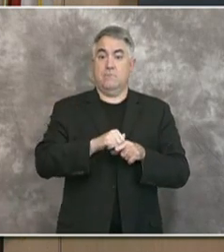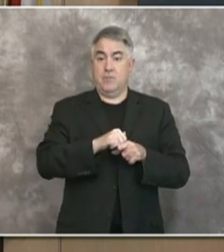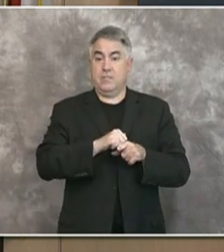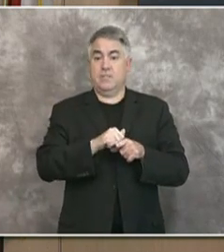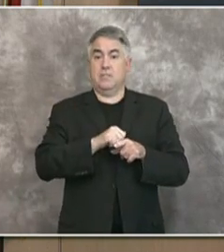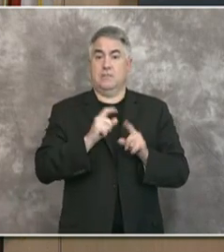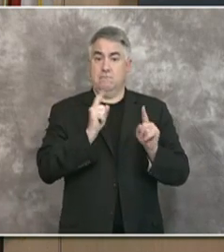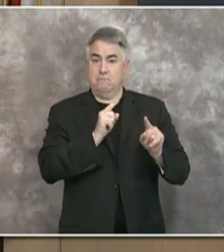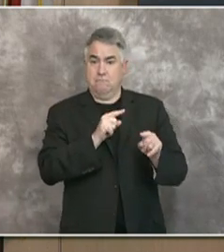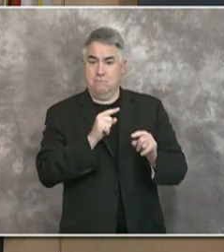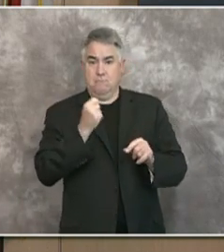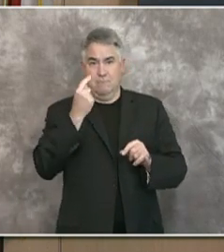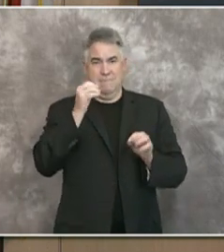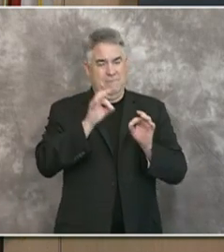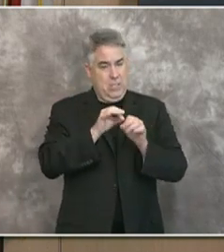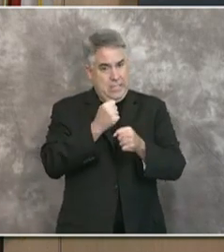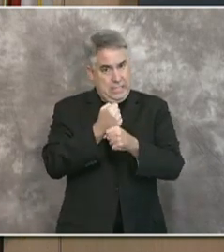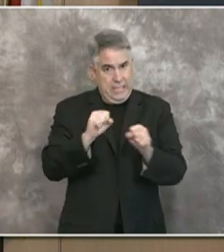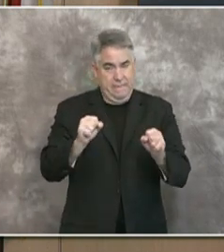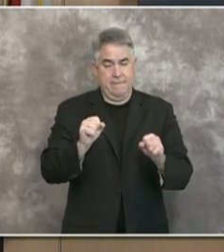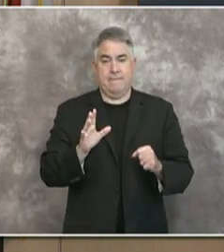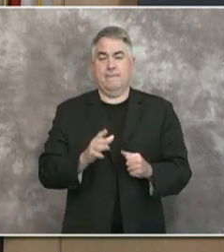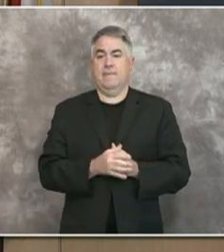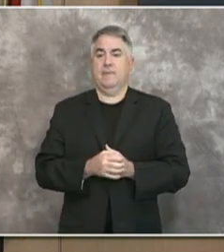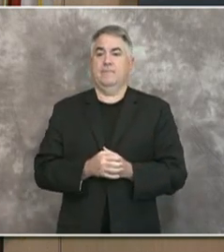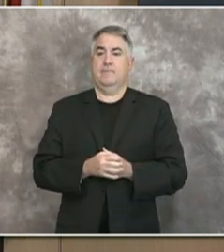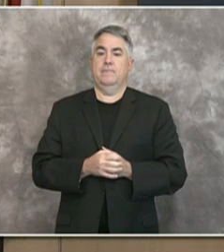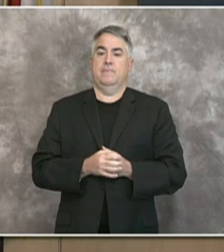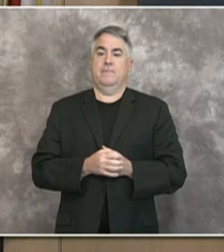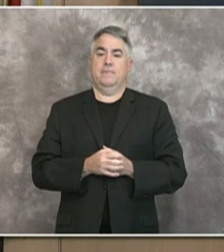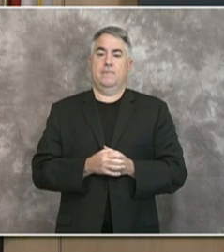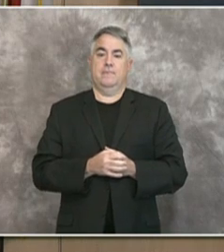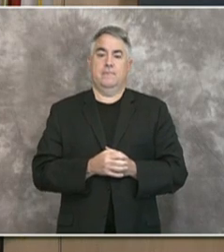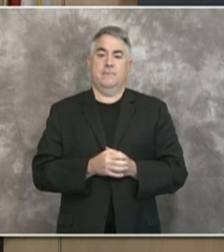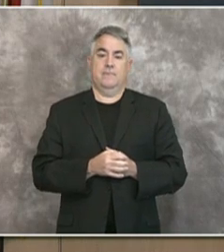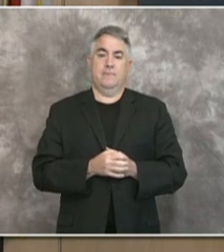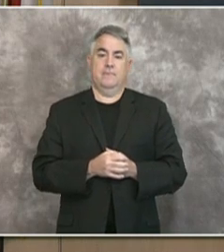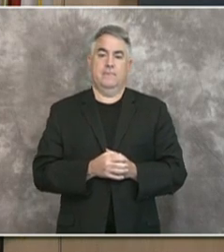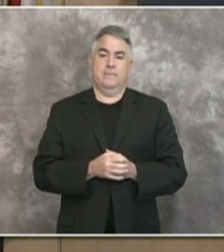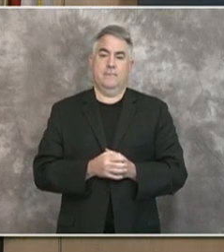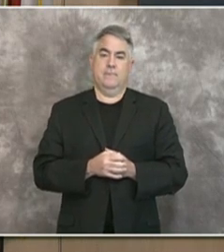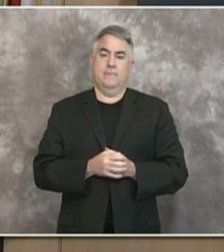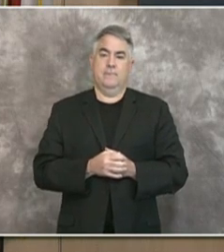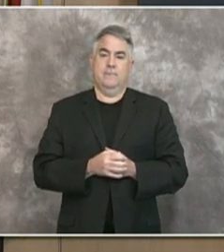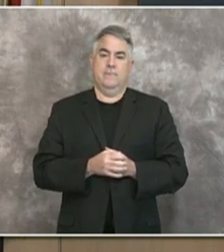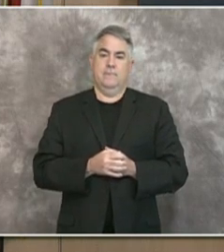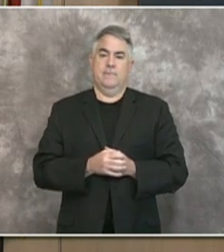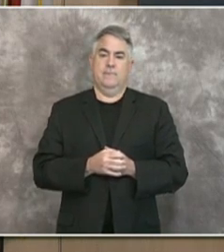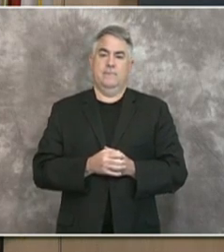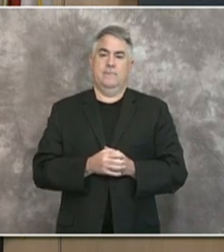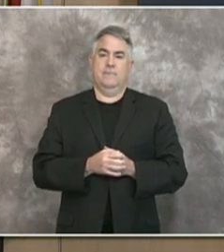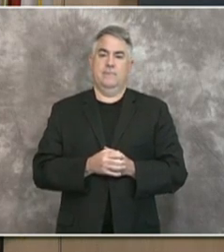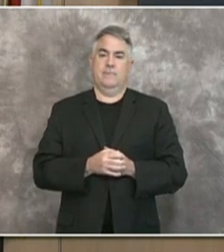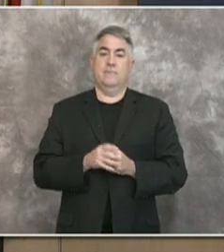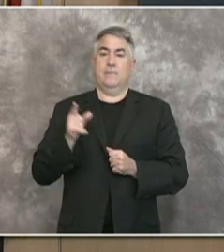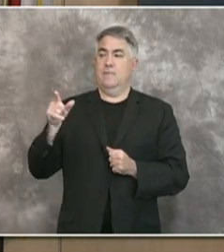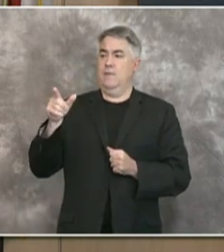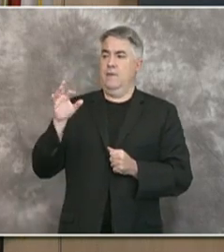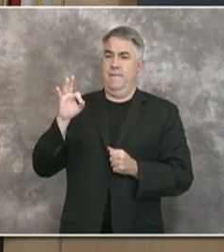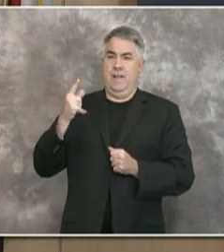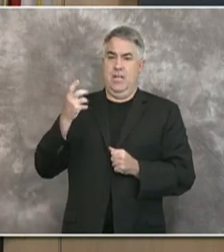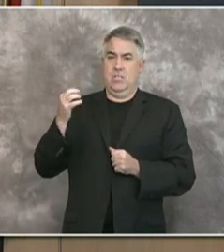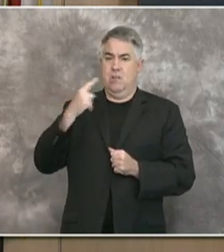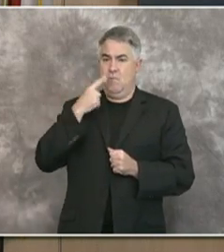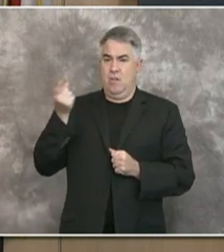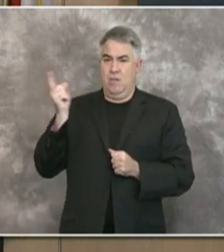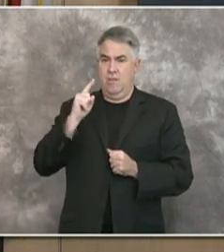safe. There's some more good news that's coming for all you long hairs. Supervisor Fletcher is going to have some really good